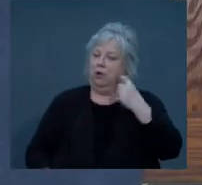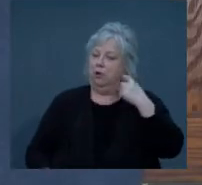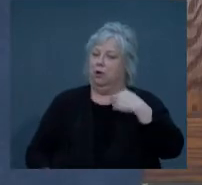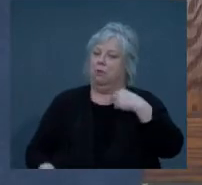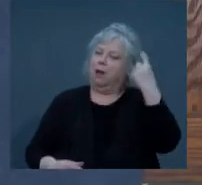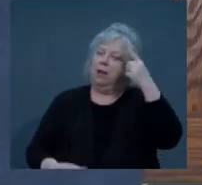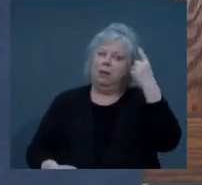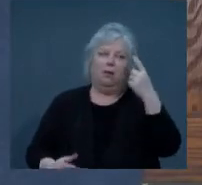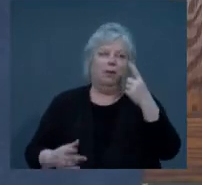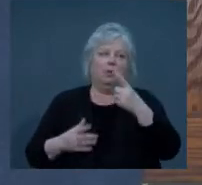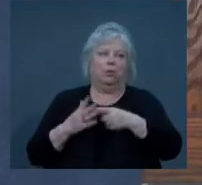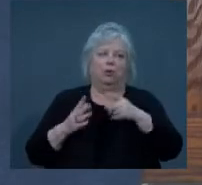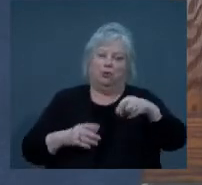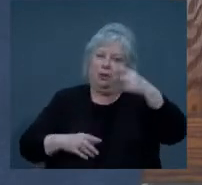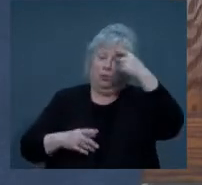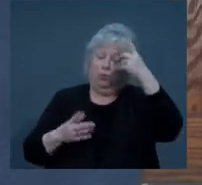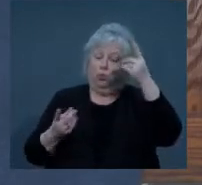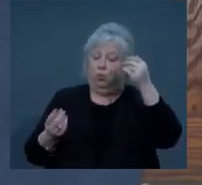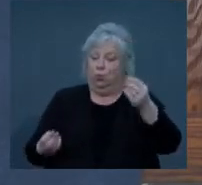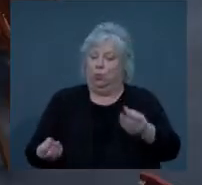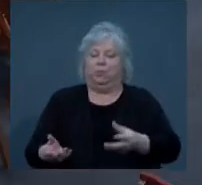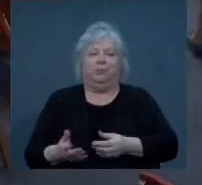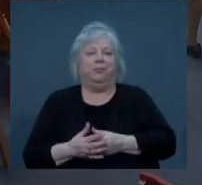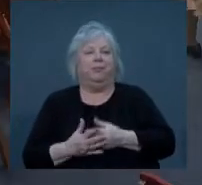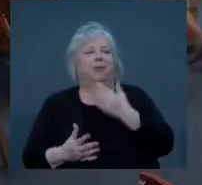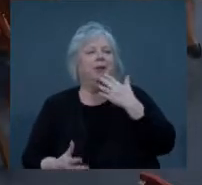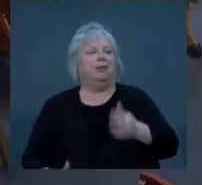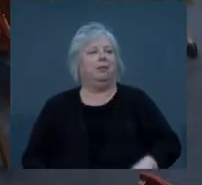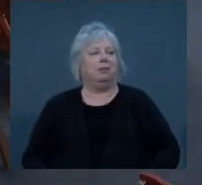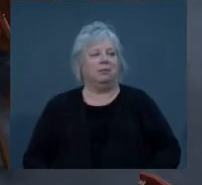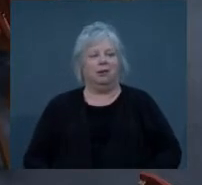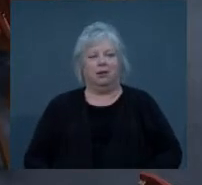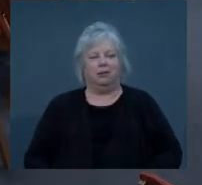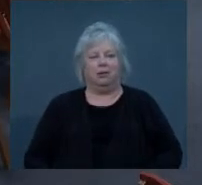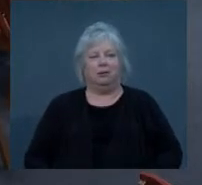my thoughts. Do what you need to do. Thank you.